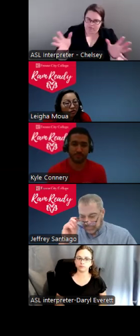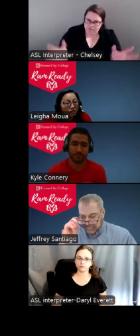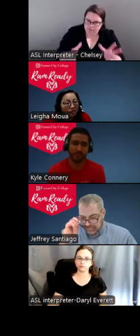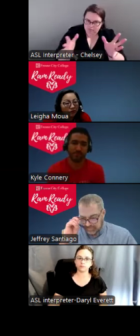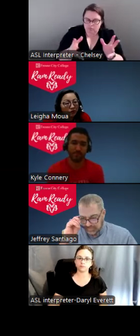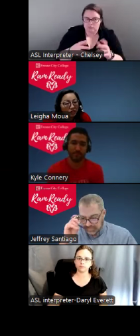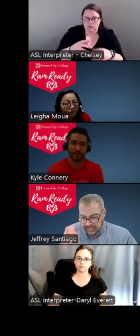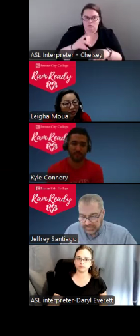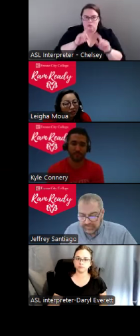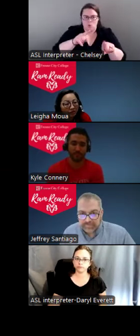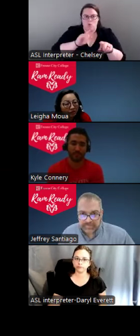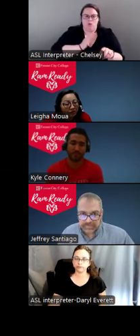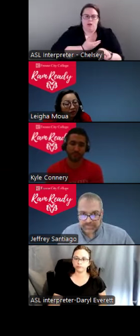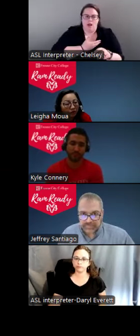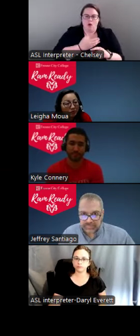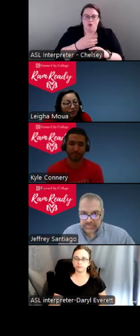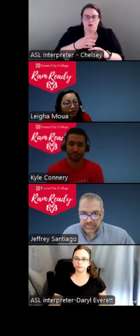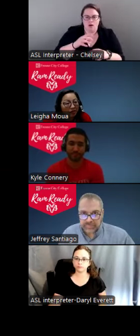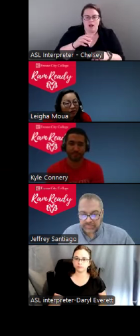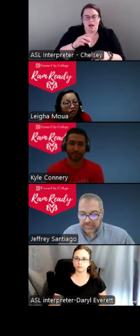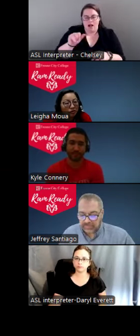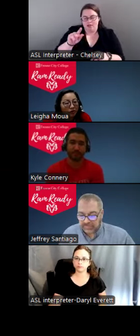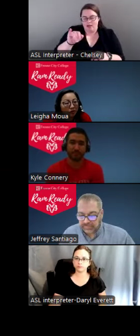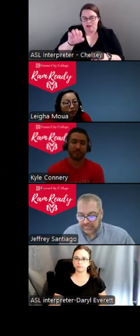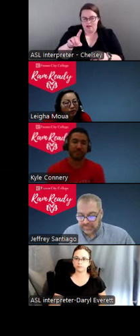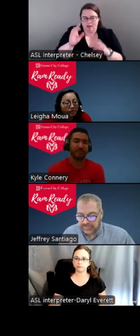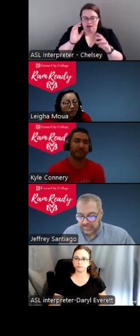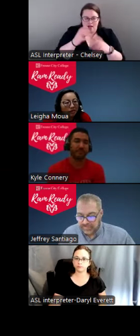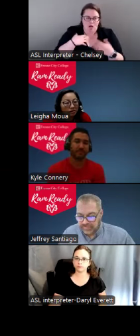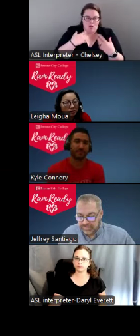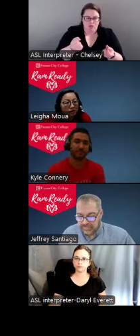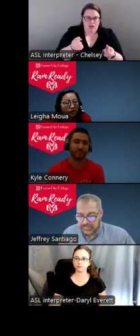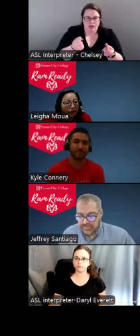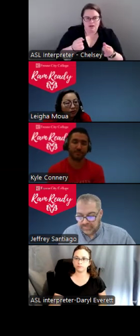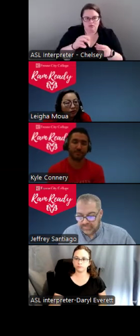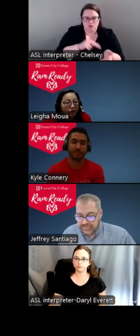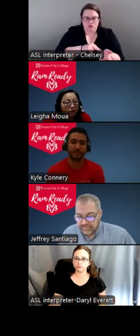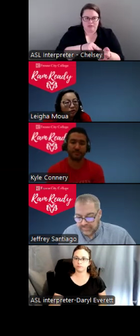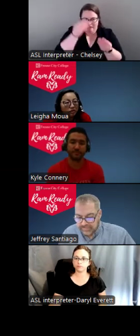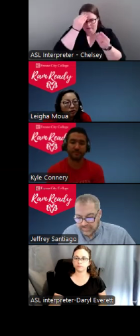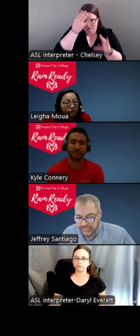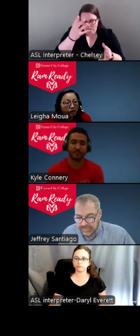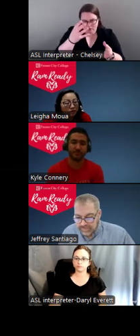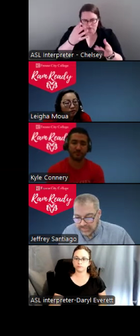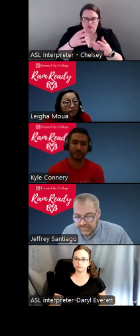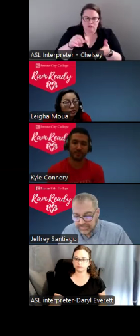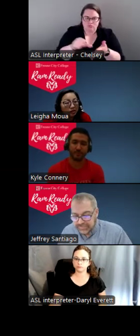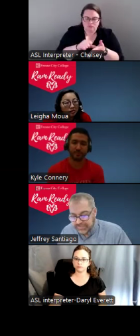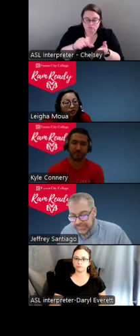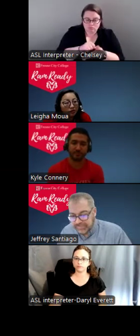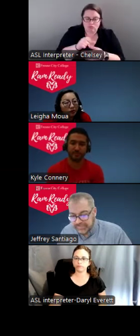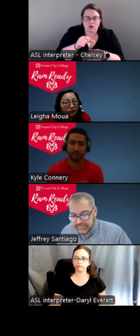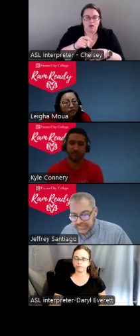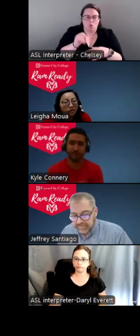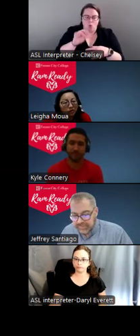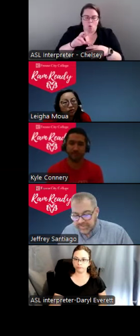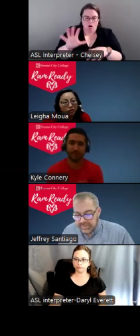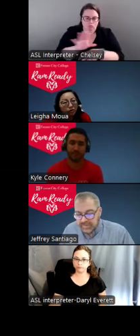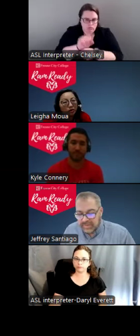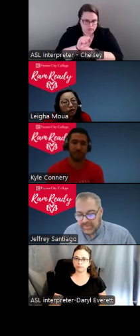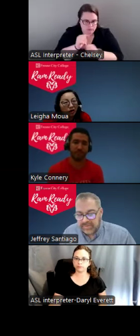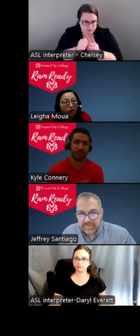and Nursing info session on our website, and then also make an appointment to see us. And then we can go into details of maybe things